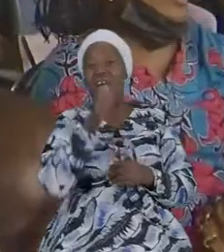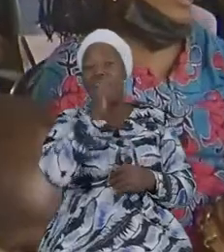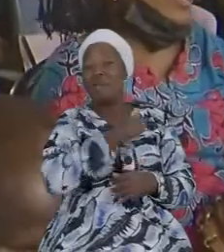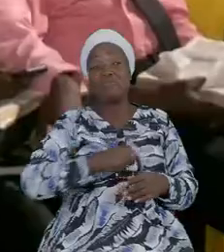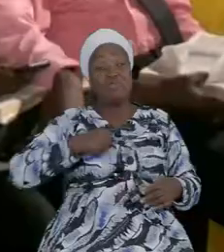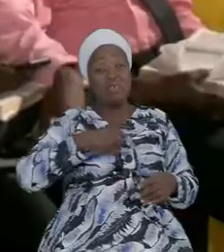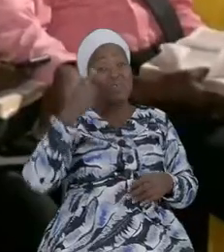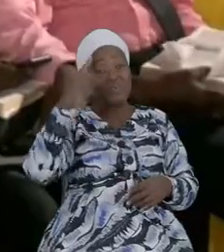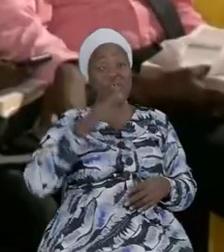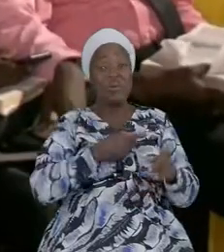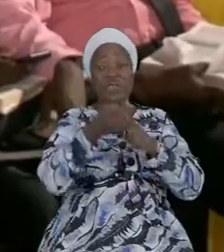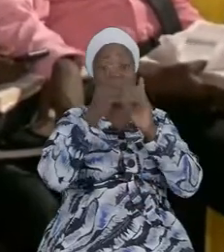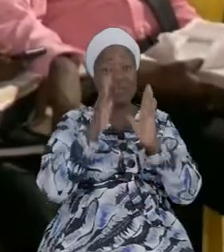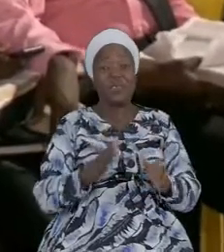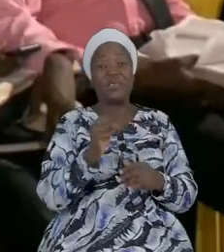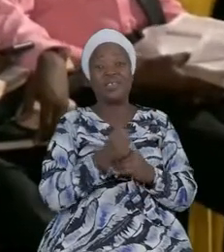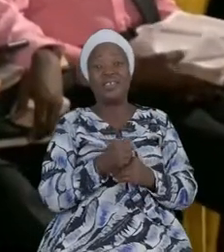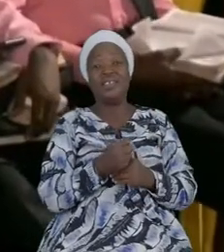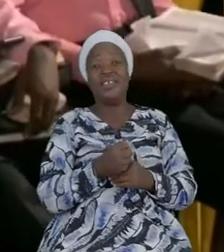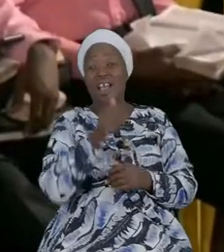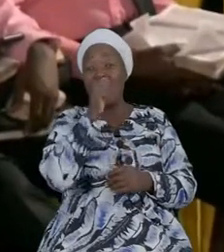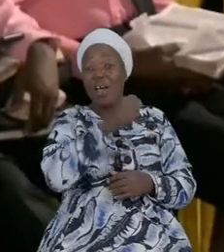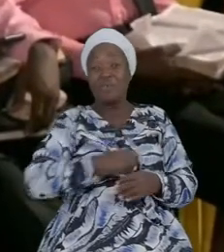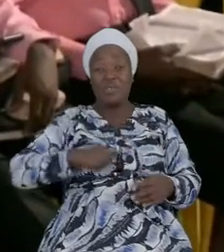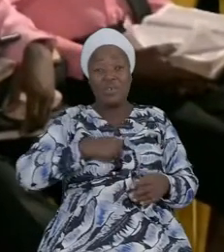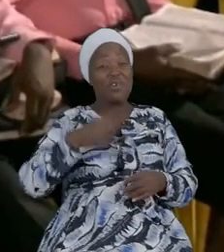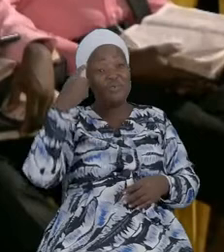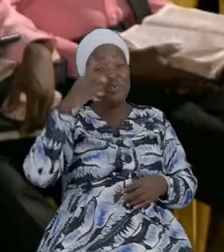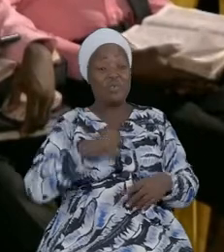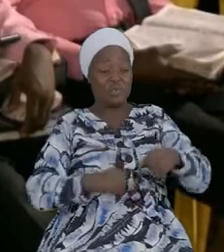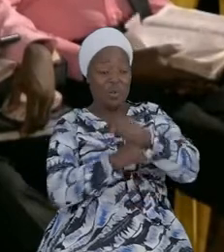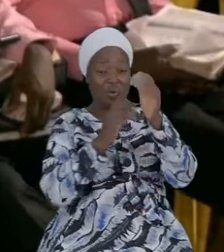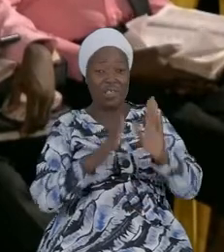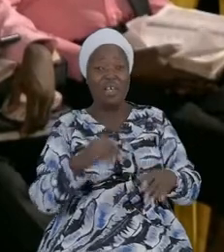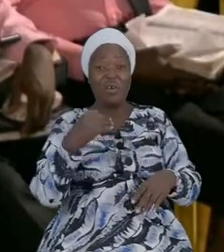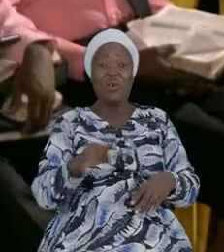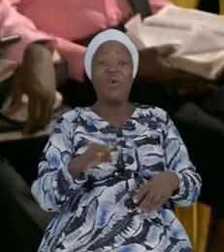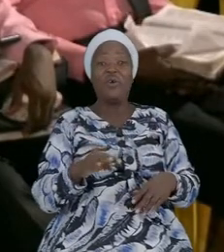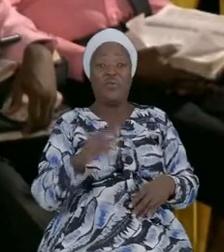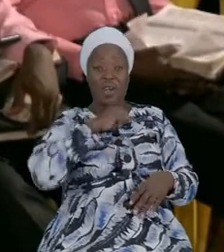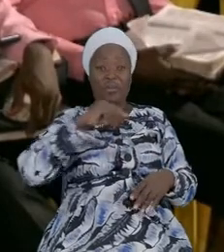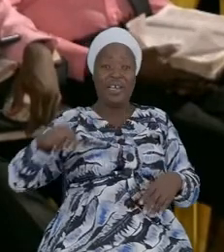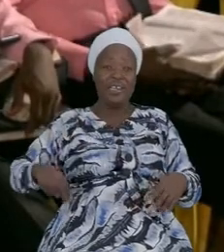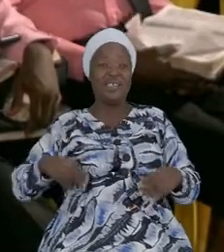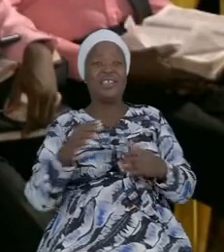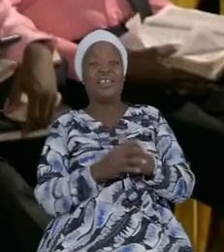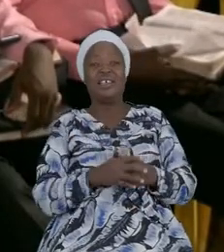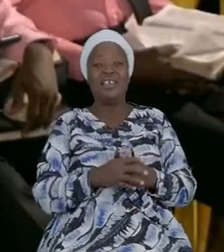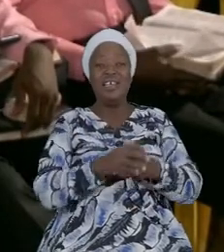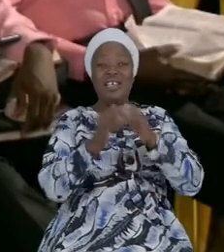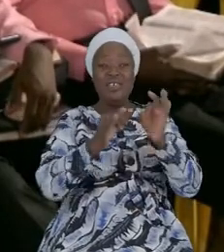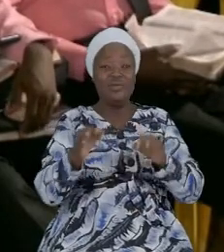sorry for your persecutors. I'm sorry for the supporters of Nebuchadnezzar. If they